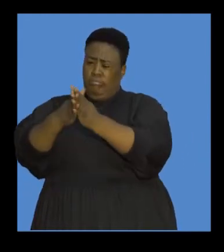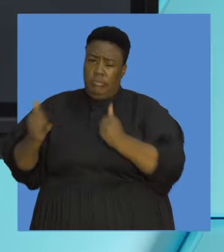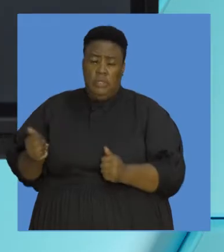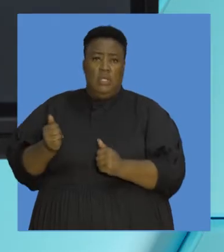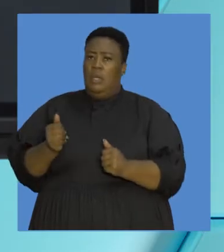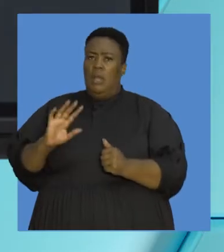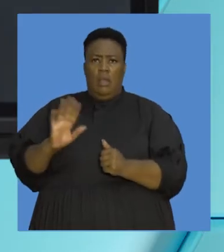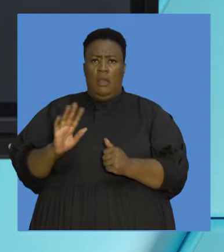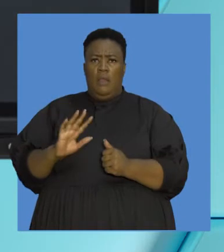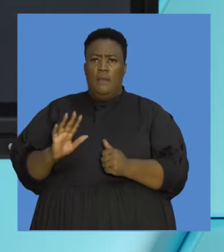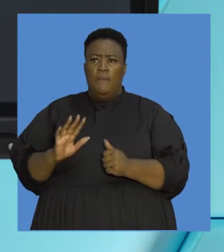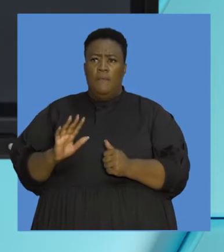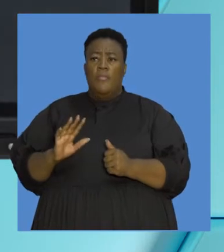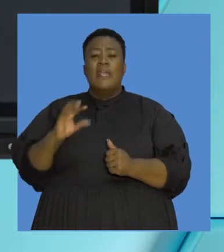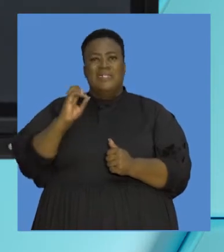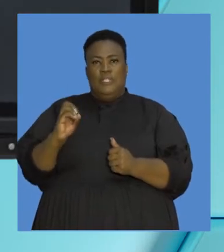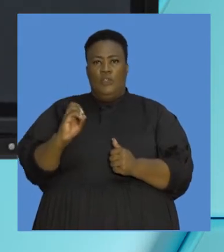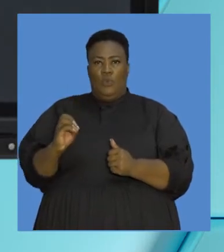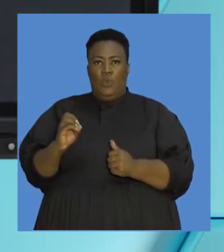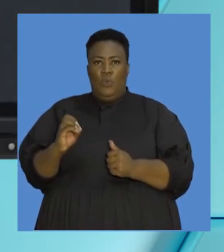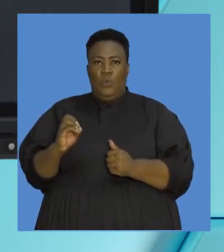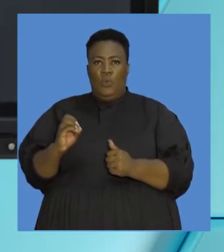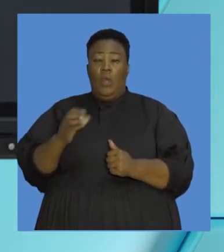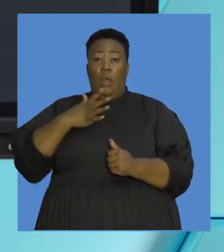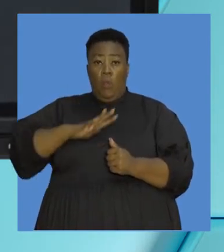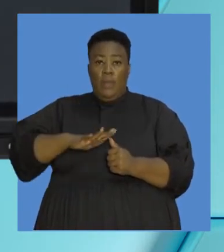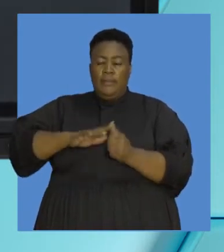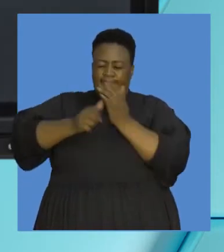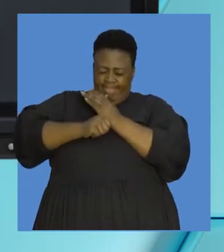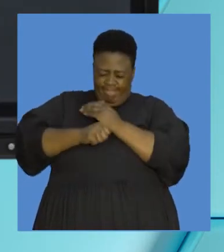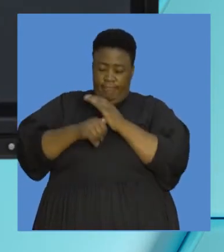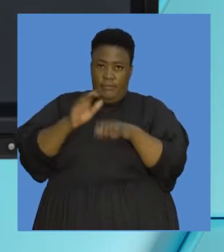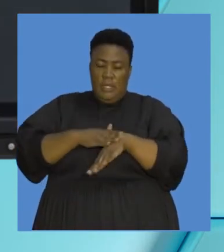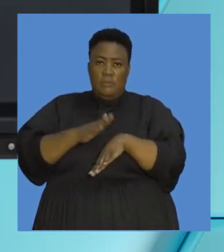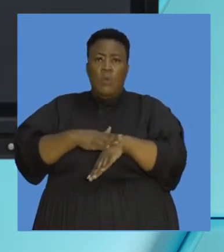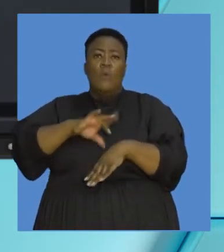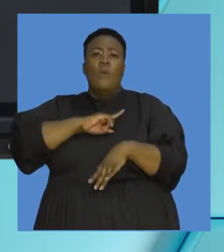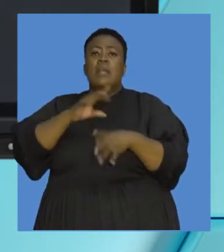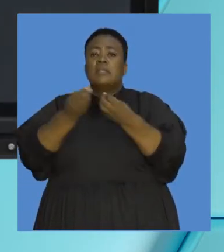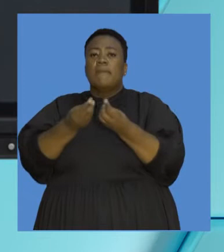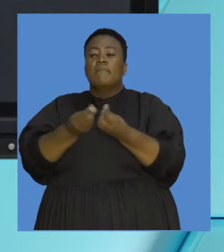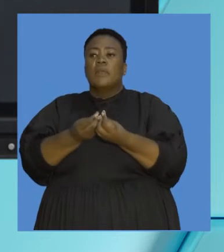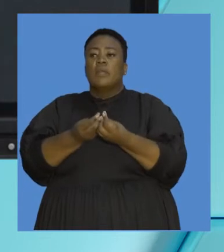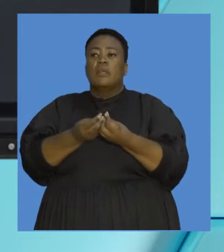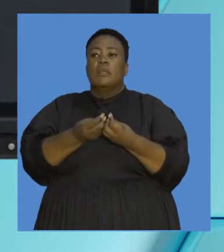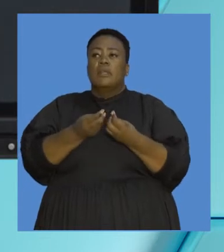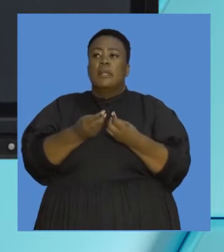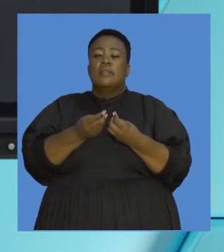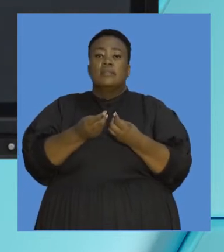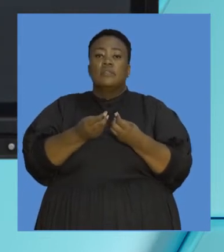acceleration. Acceleration is zero. I'm making a big emphasis out of this because it's something that